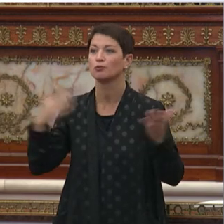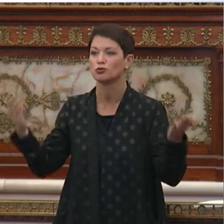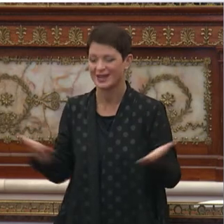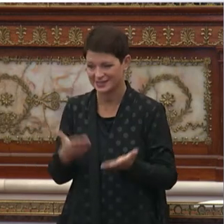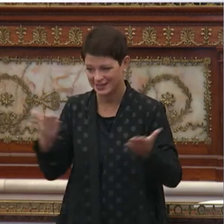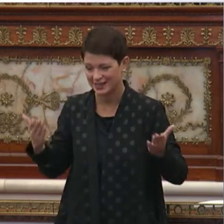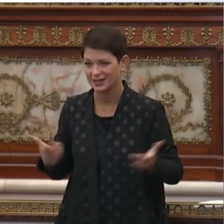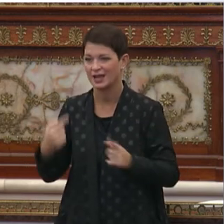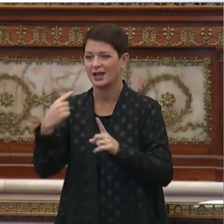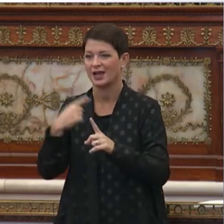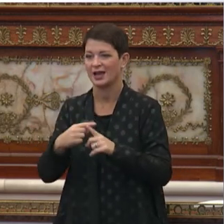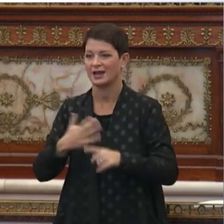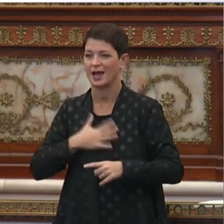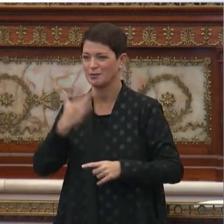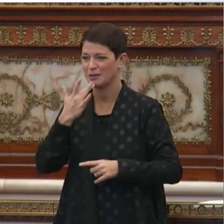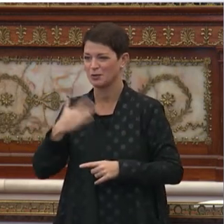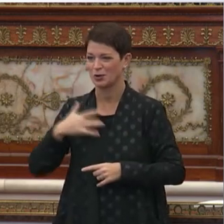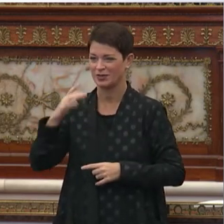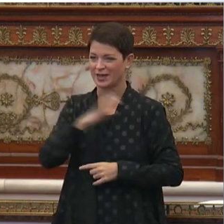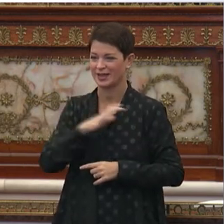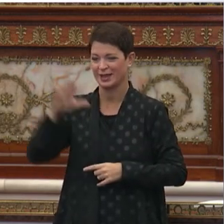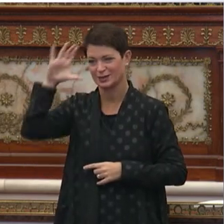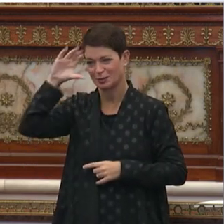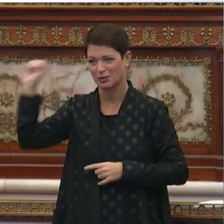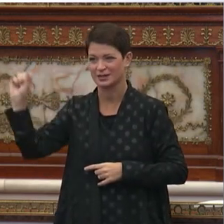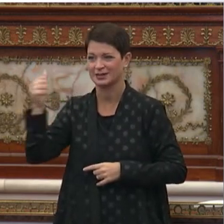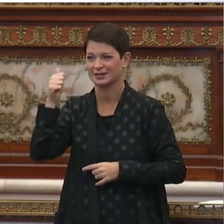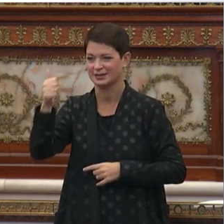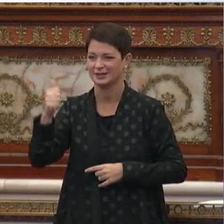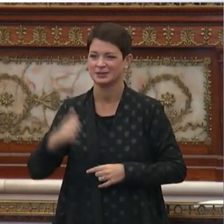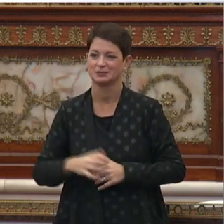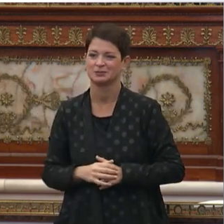I'm present, and happy birthday, Council President.